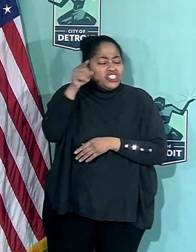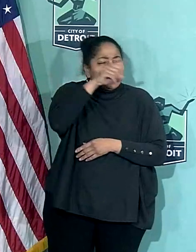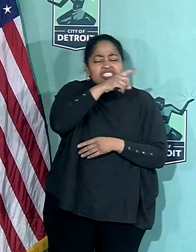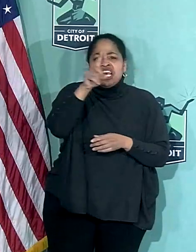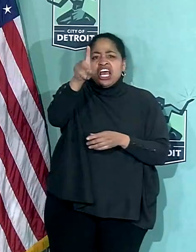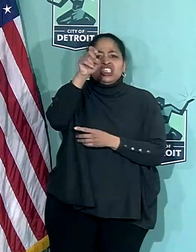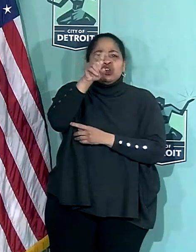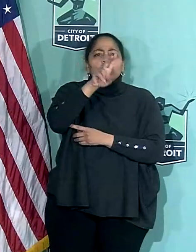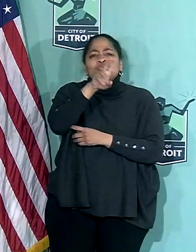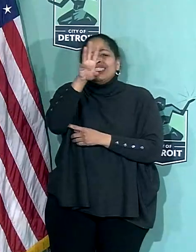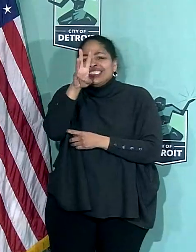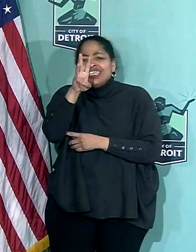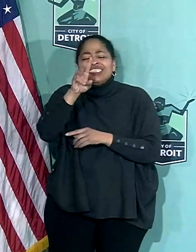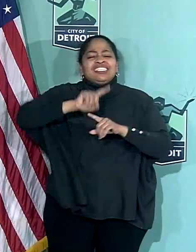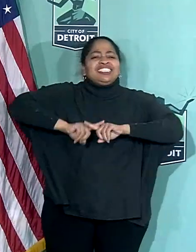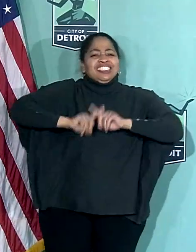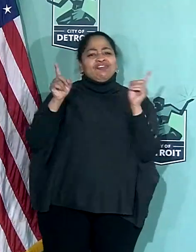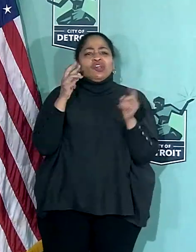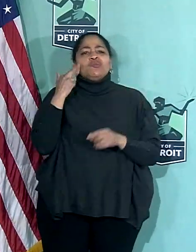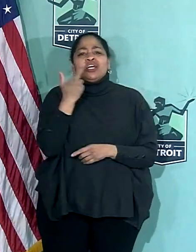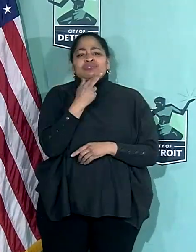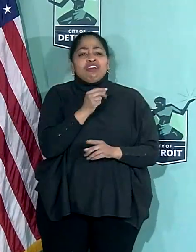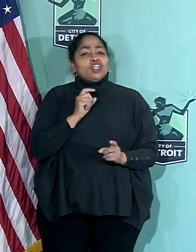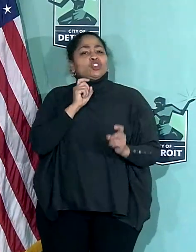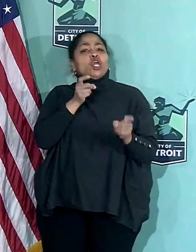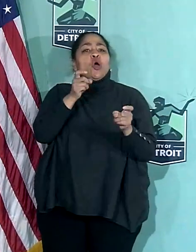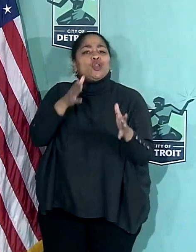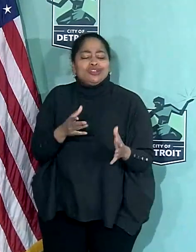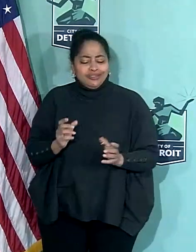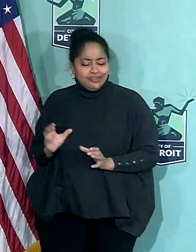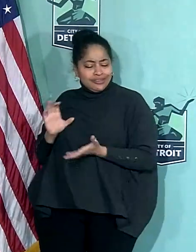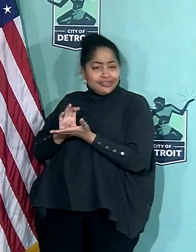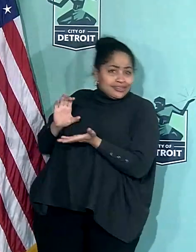126 different restaurants, and donors donated